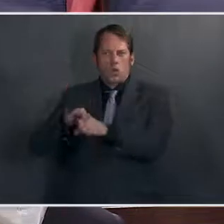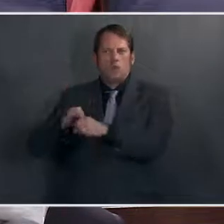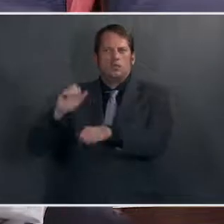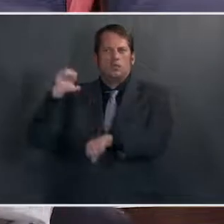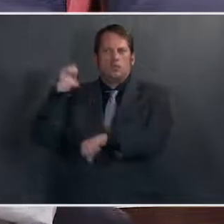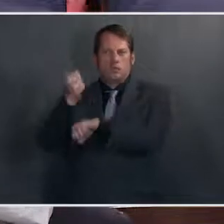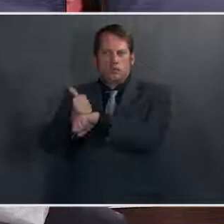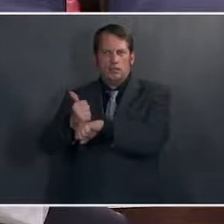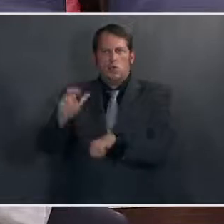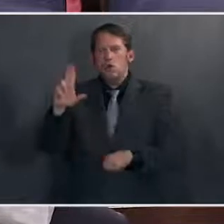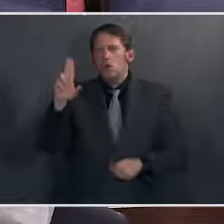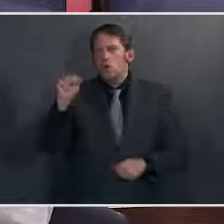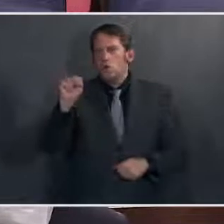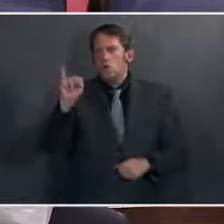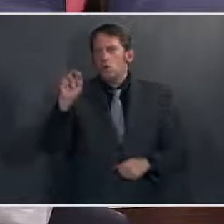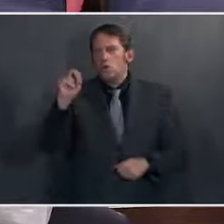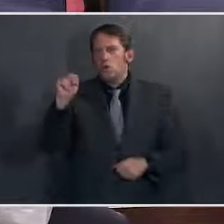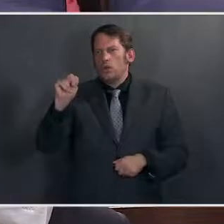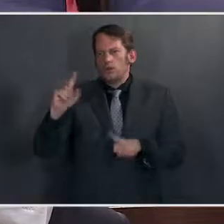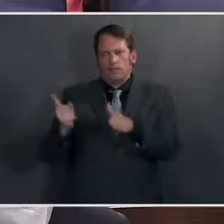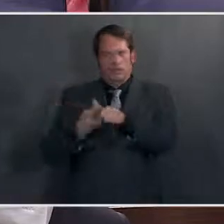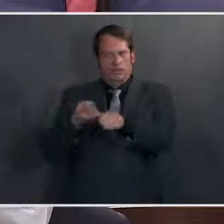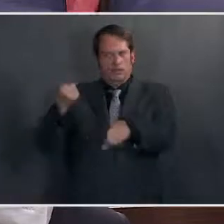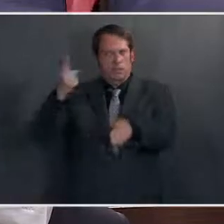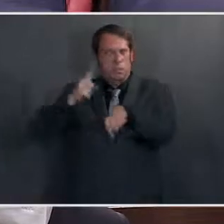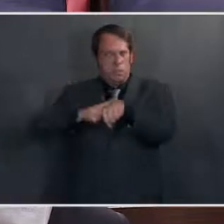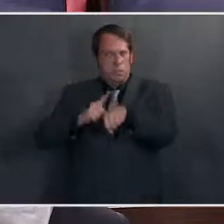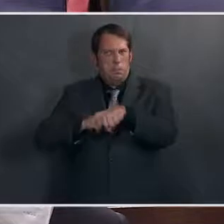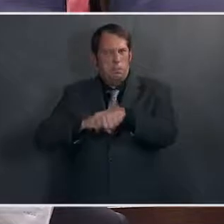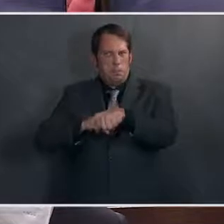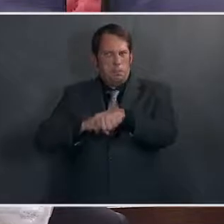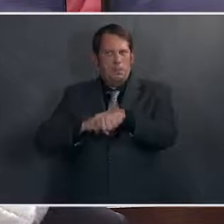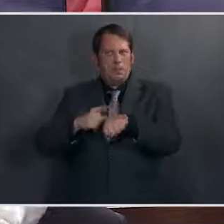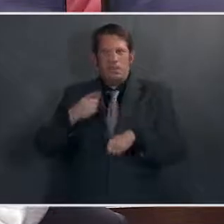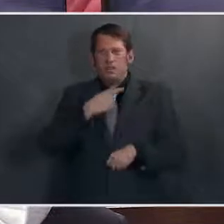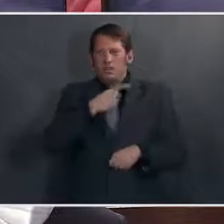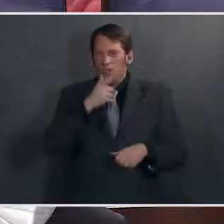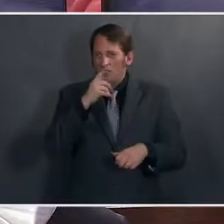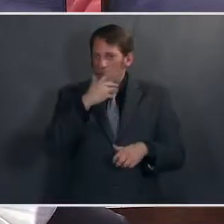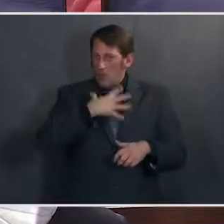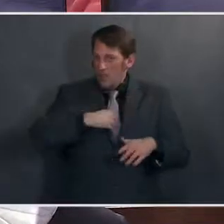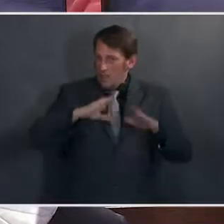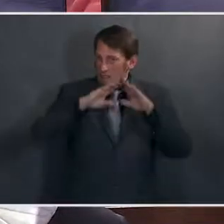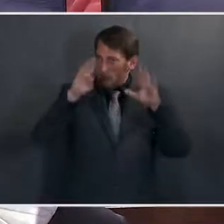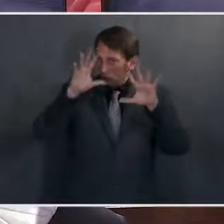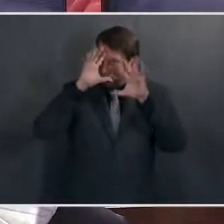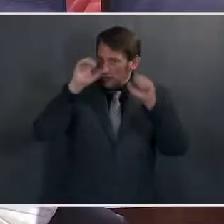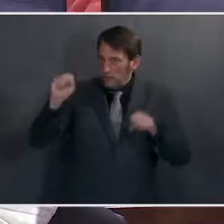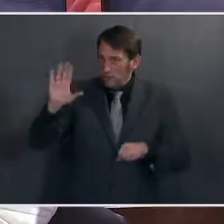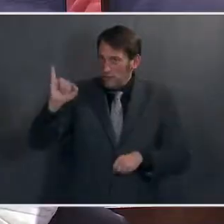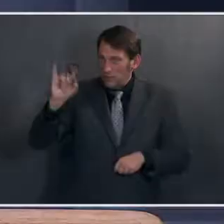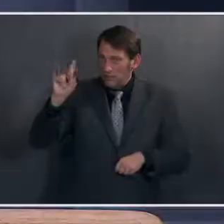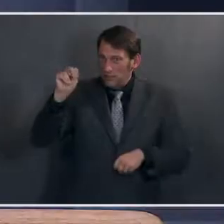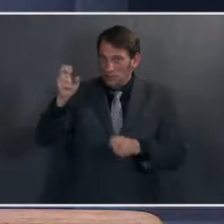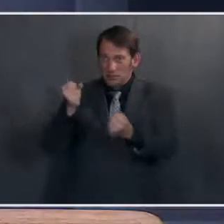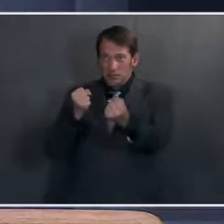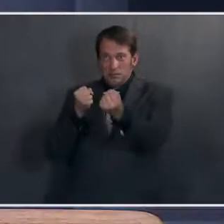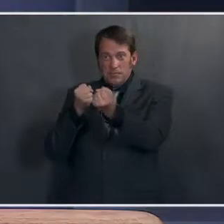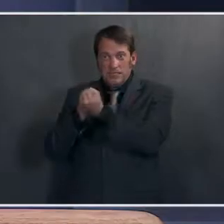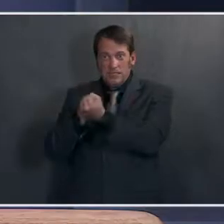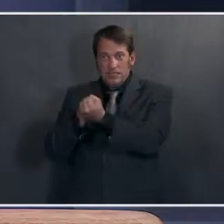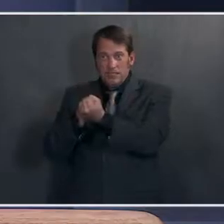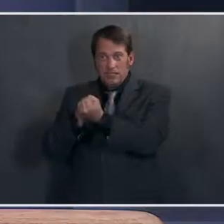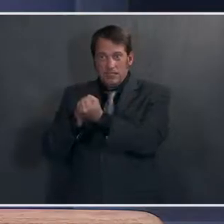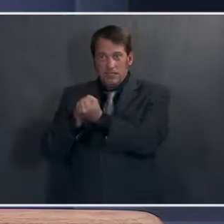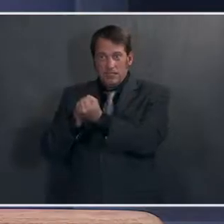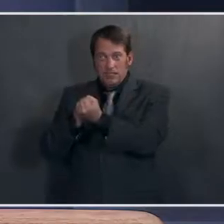of its kind inside Amazon. Does the White House and President Biden support their efforts to organize and form a union? As you've noted,